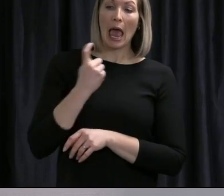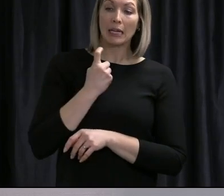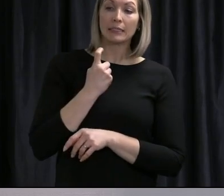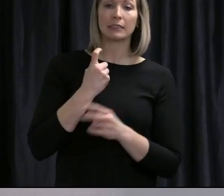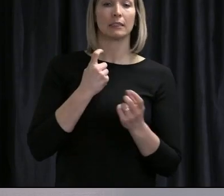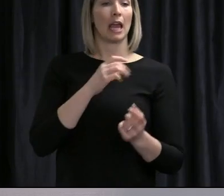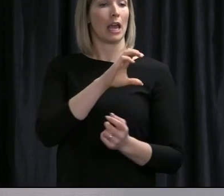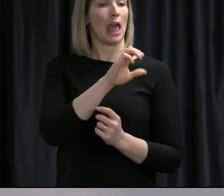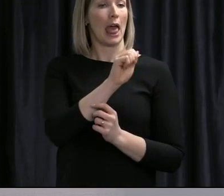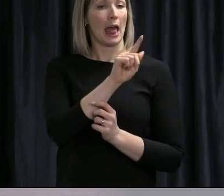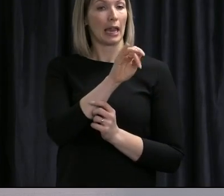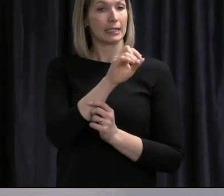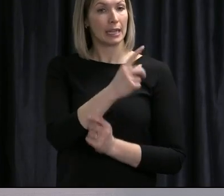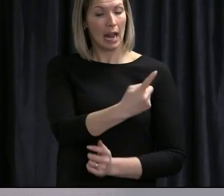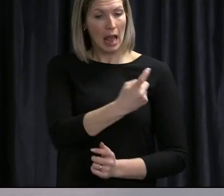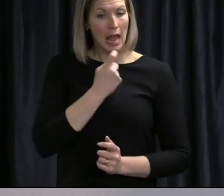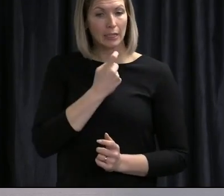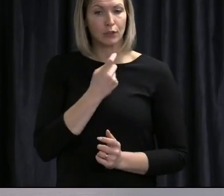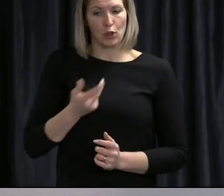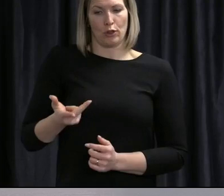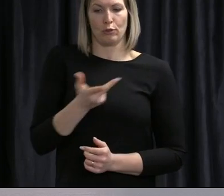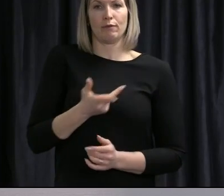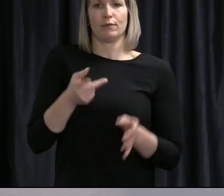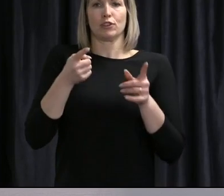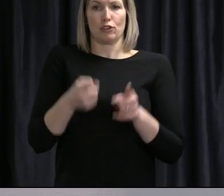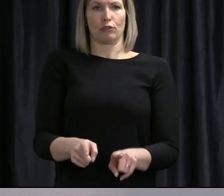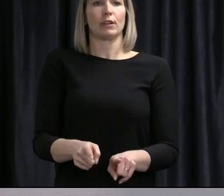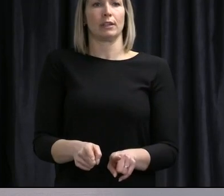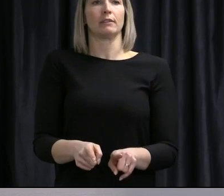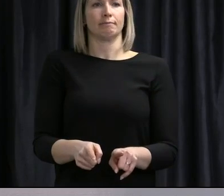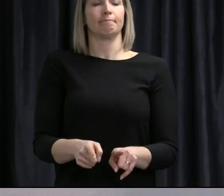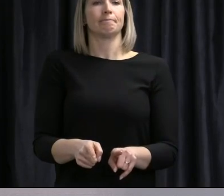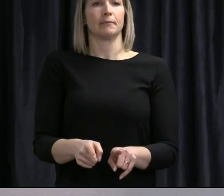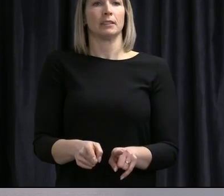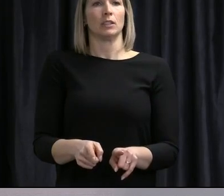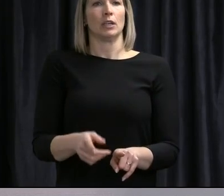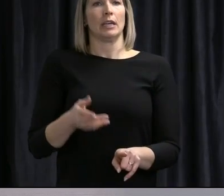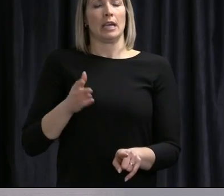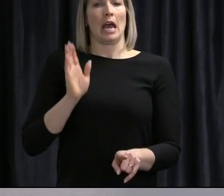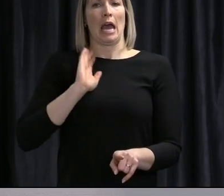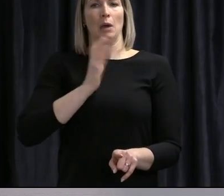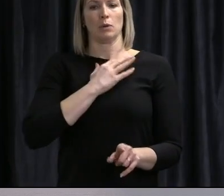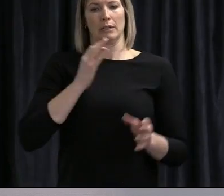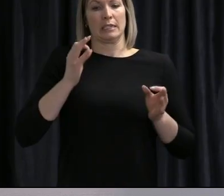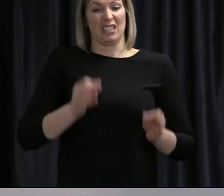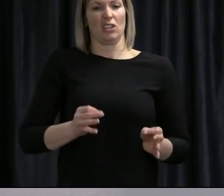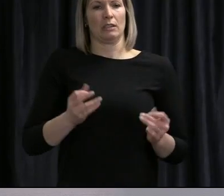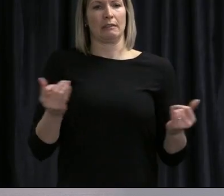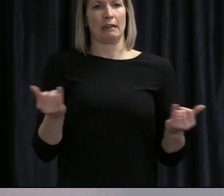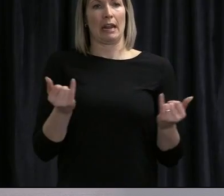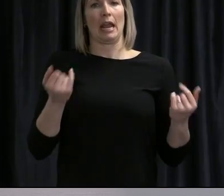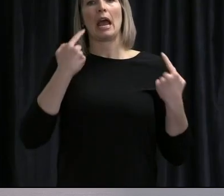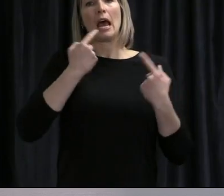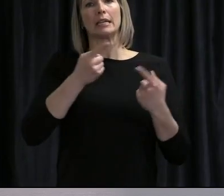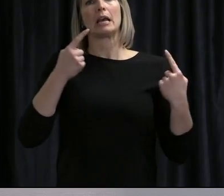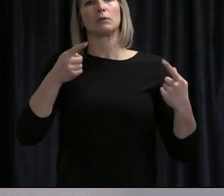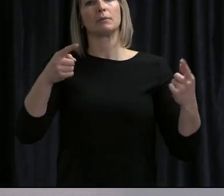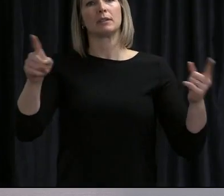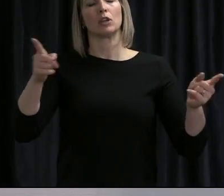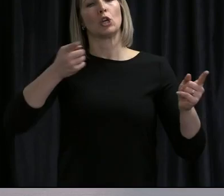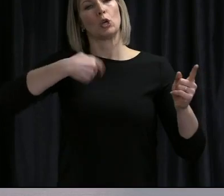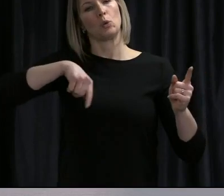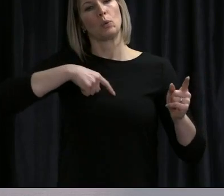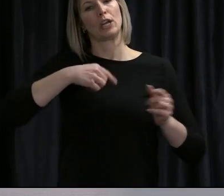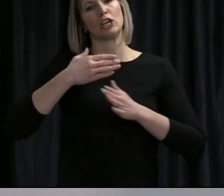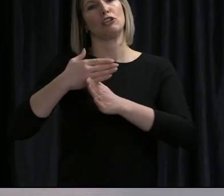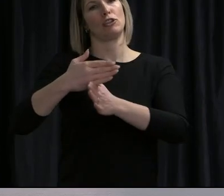agreed, that it was important now that as we reach decisions and consensus, and at least we share the information